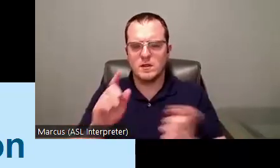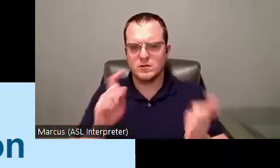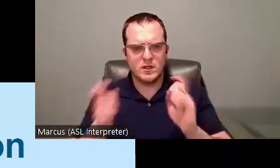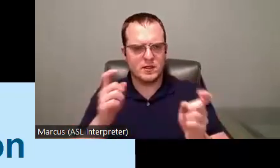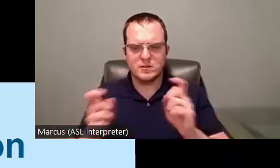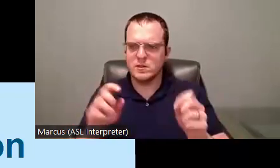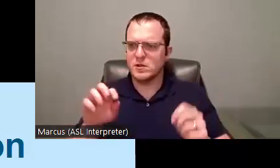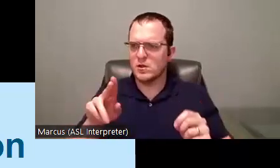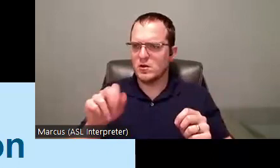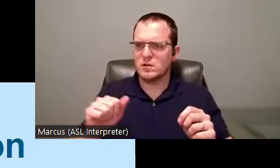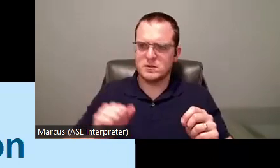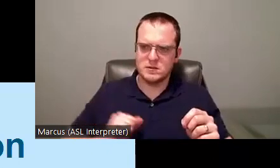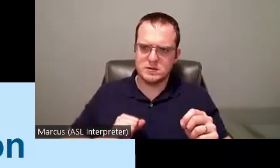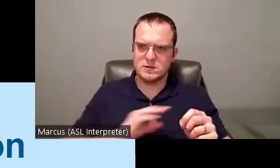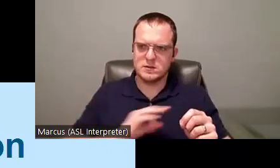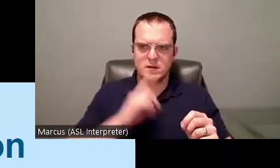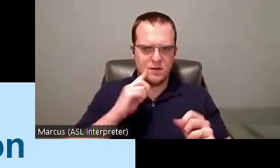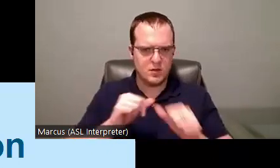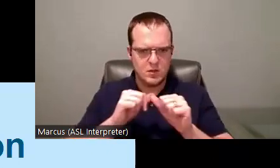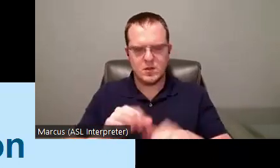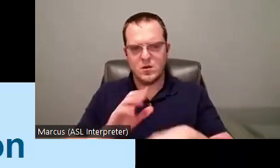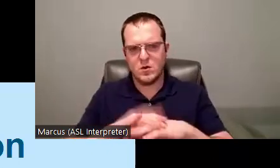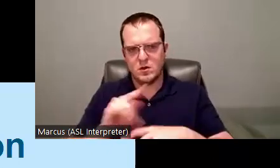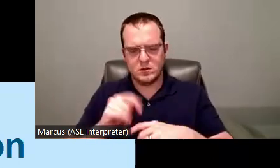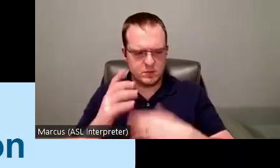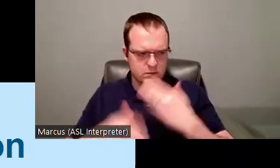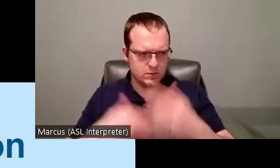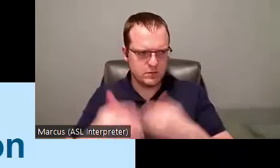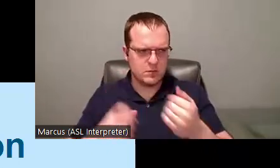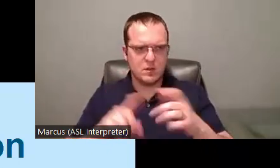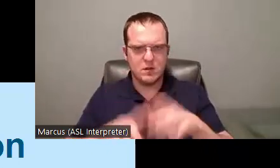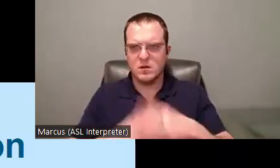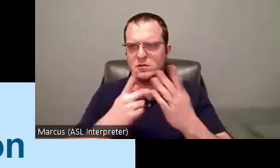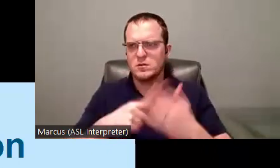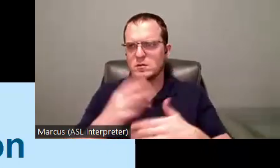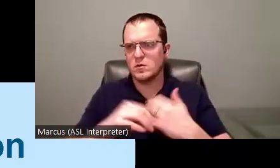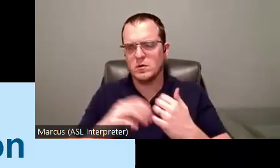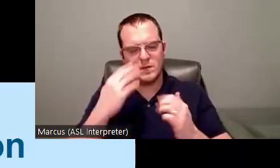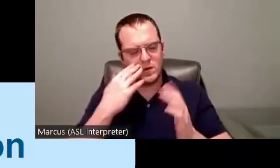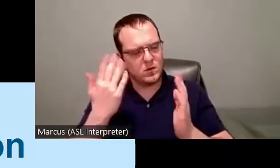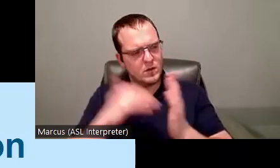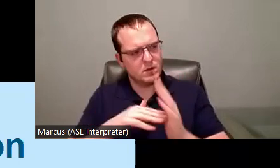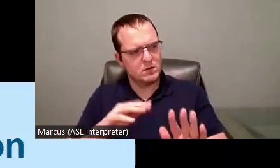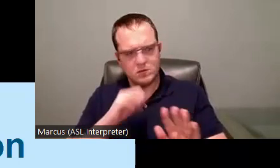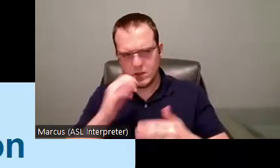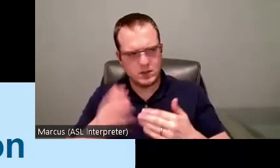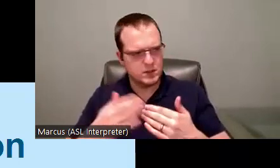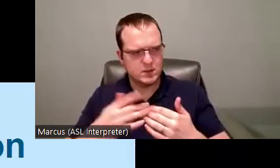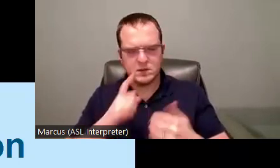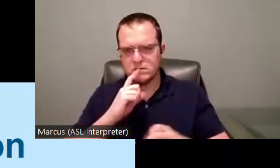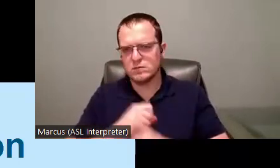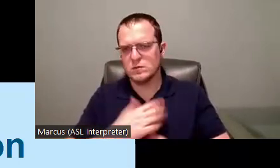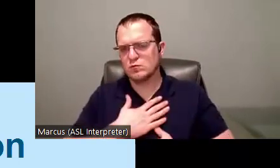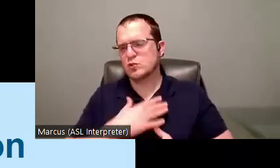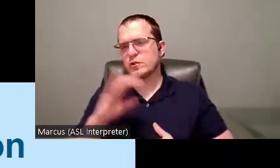staff, for continuously staying on it and launching this program. I know, again, it was not easy, and we're deeply, deeply